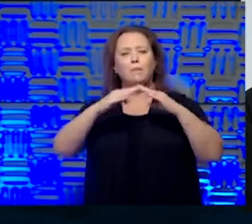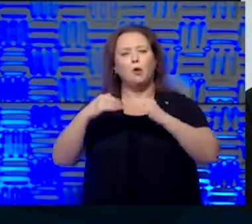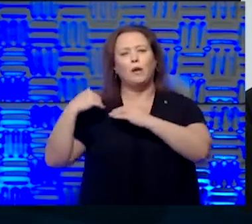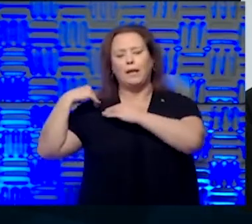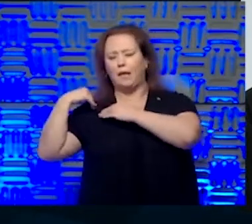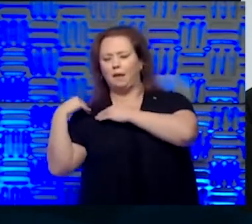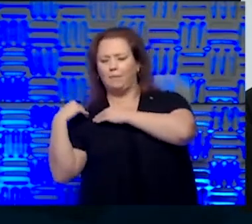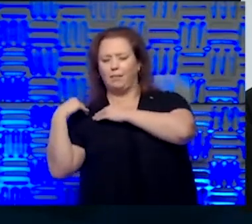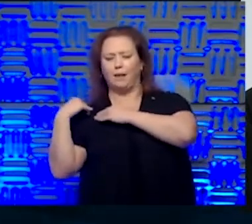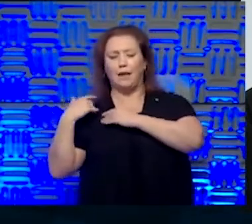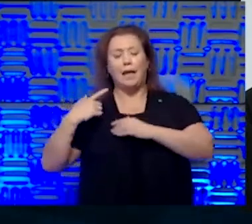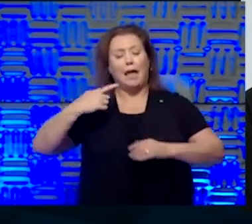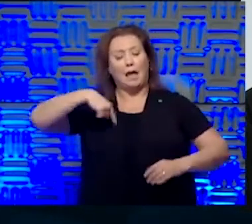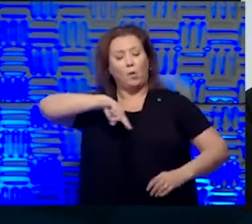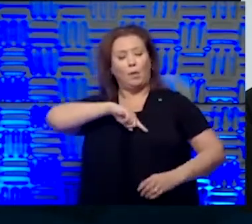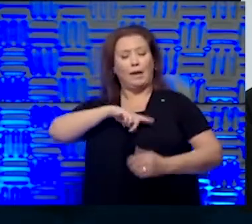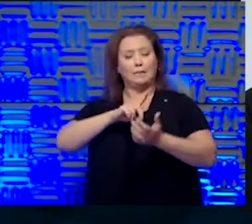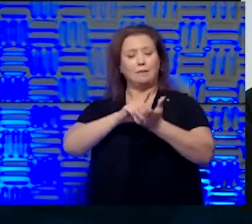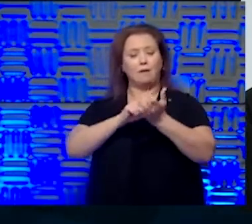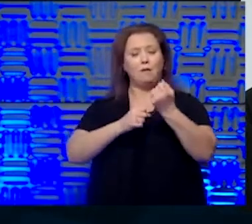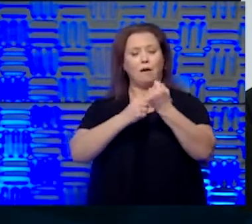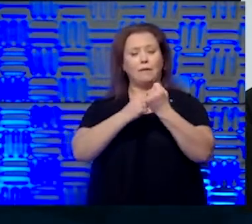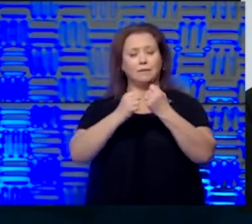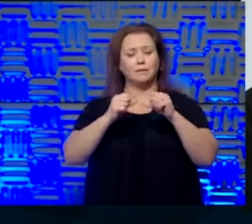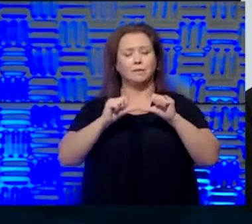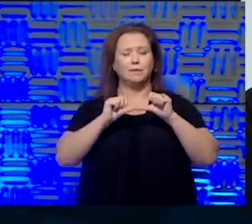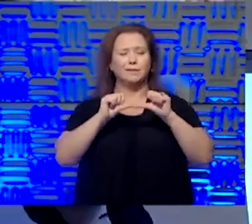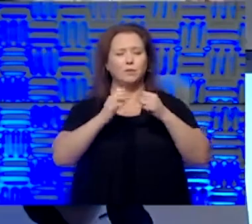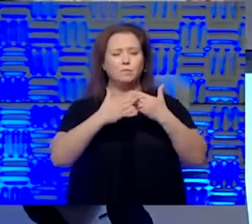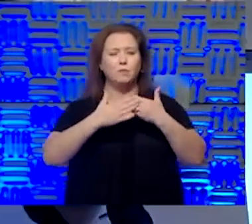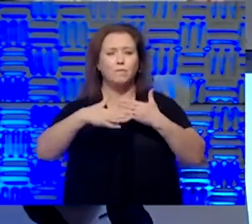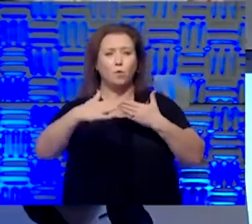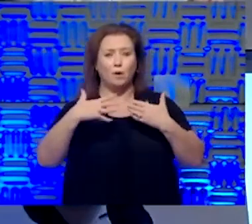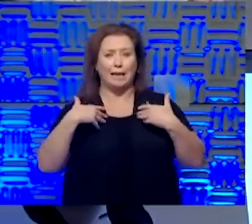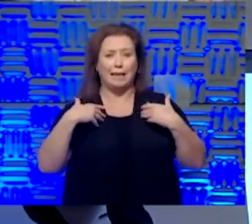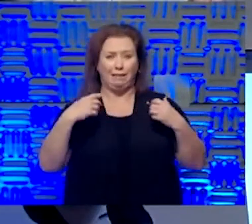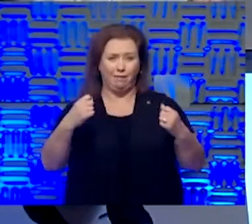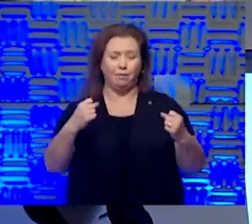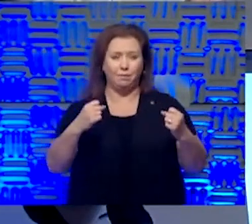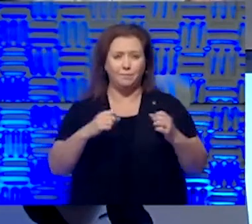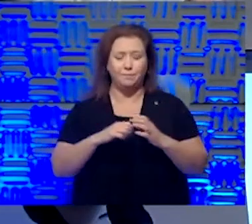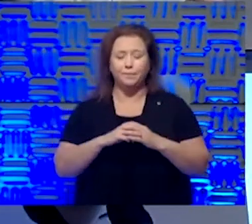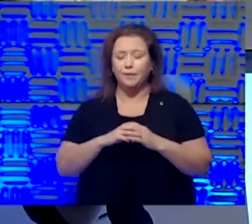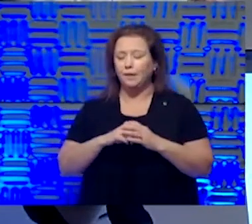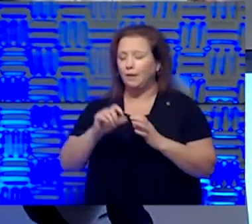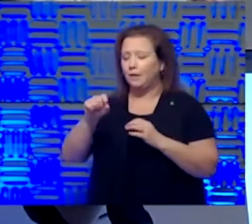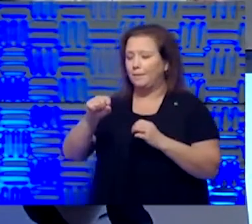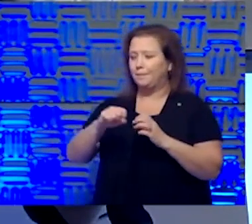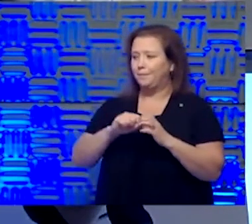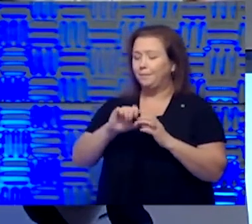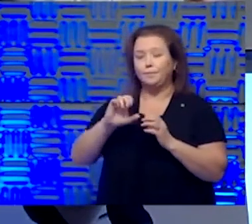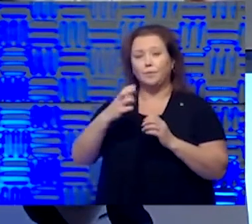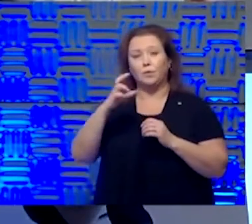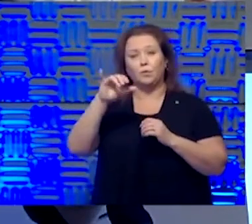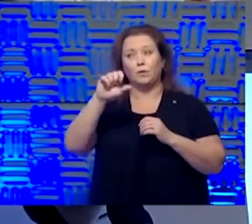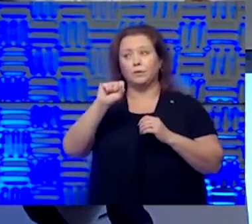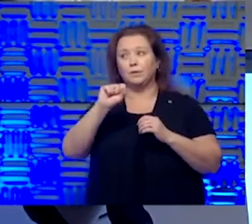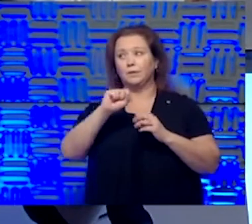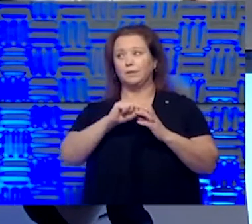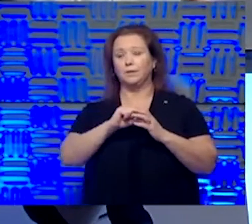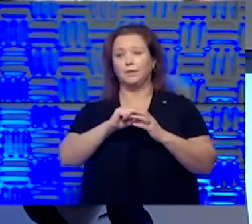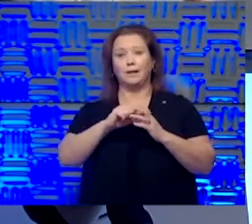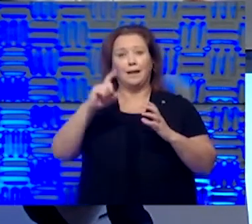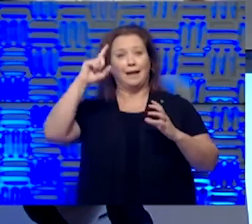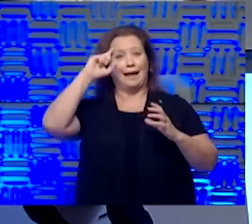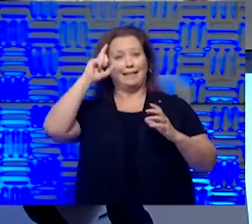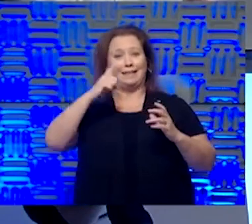we as physician advocates move forward to heal. Yeah, I think that's well said. Chris? I think